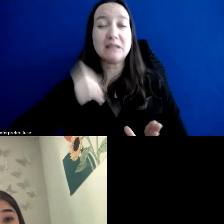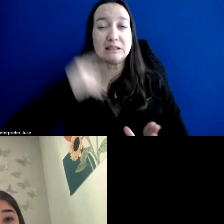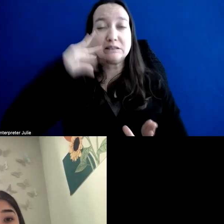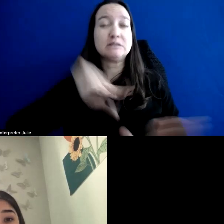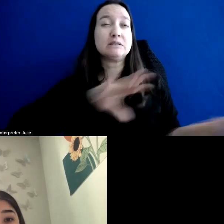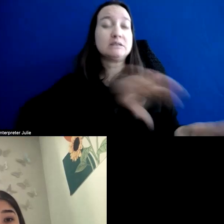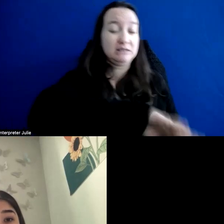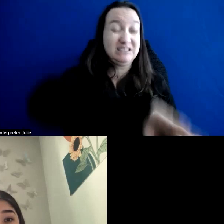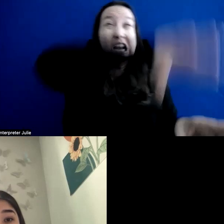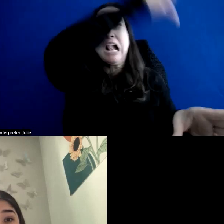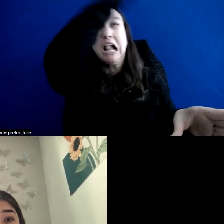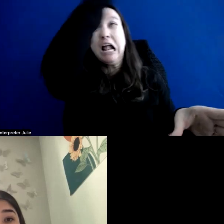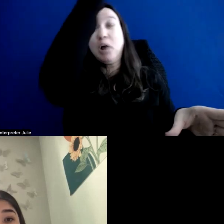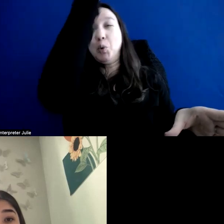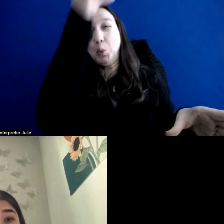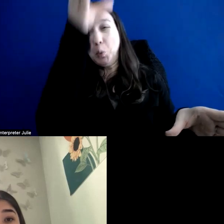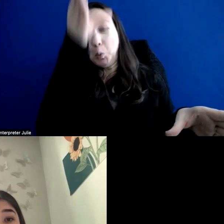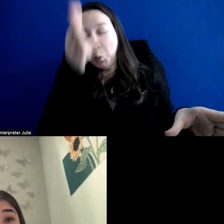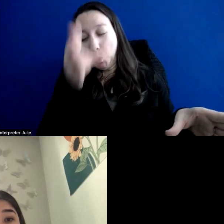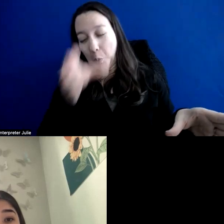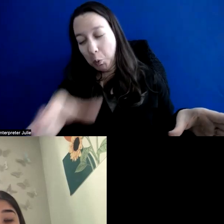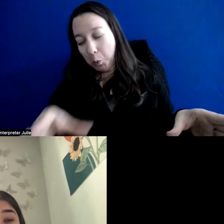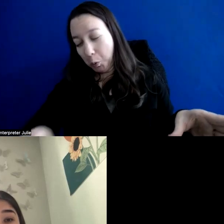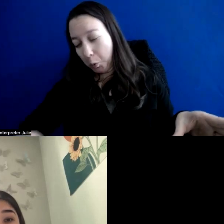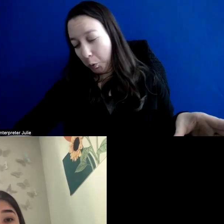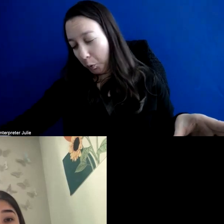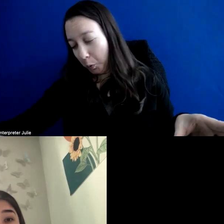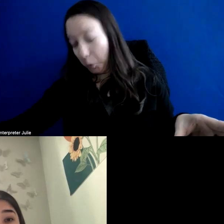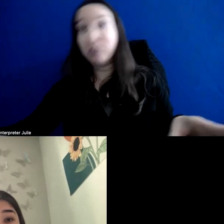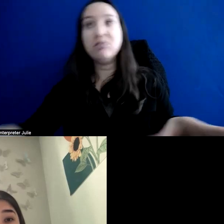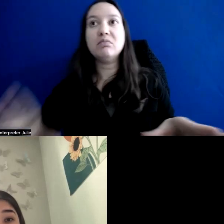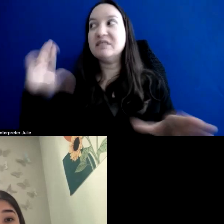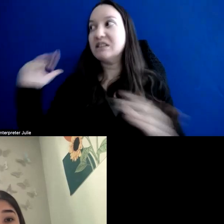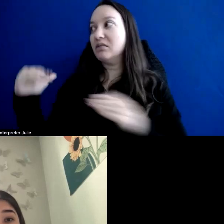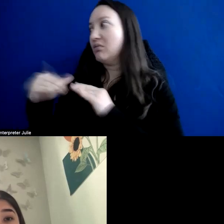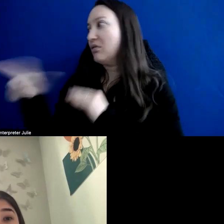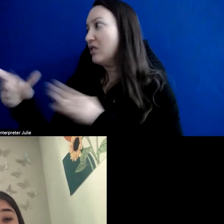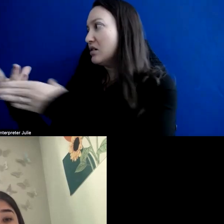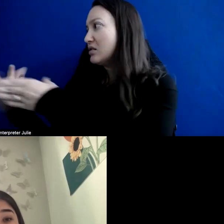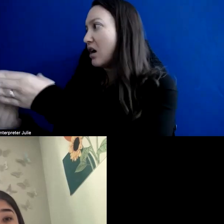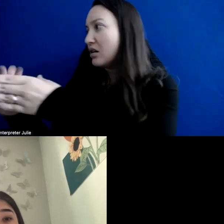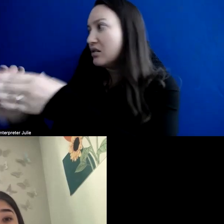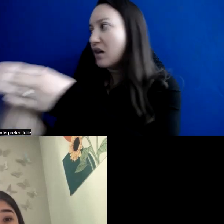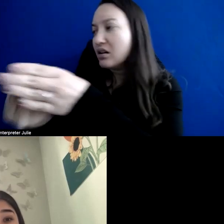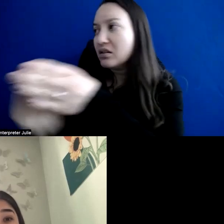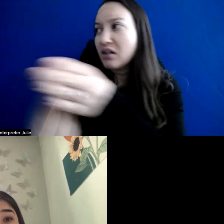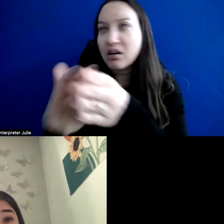extraordinary curve in which you've seen vast numbers of your contemporaries die,